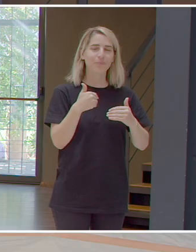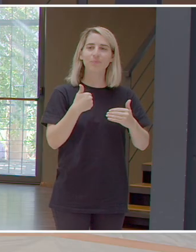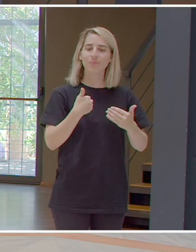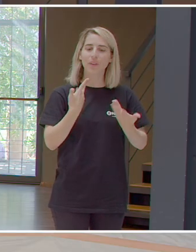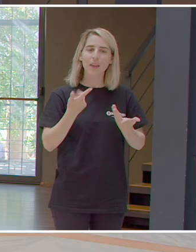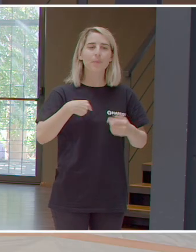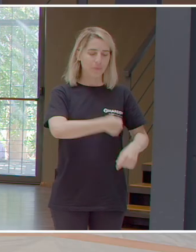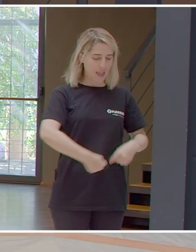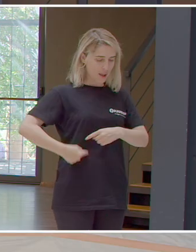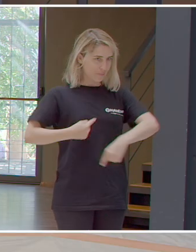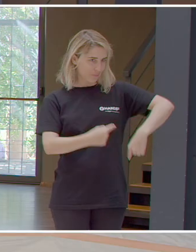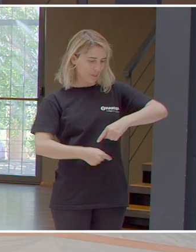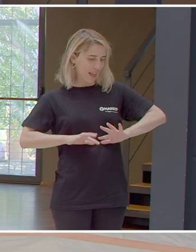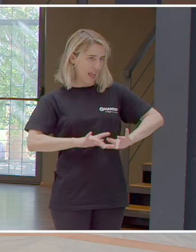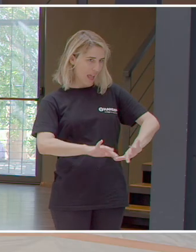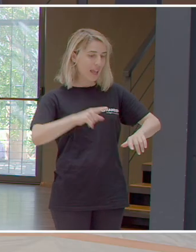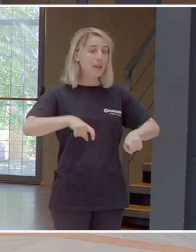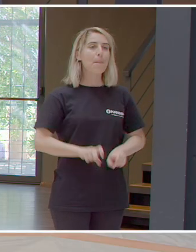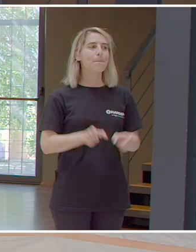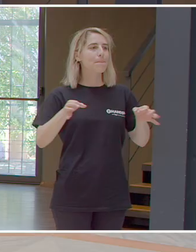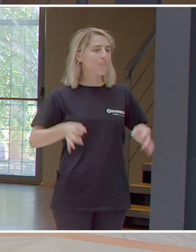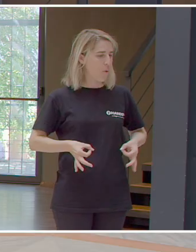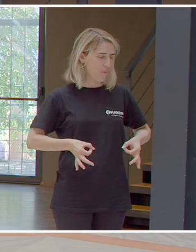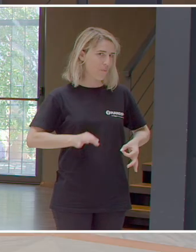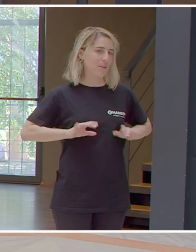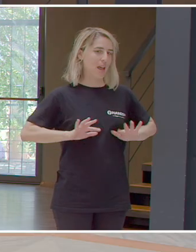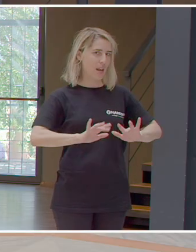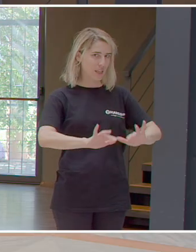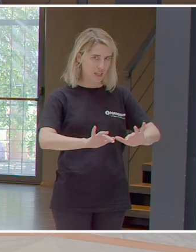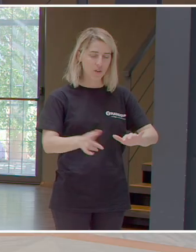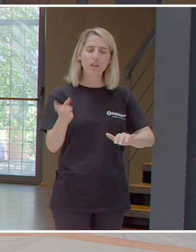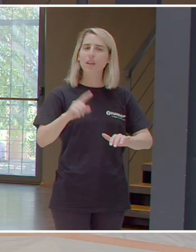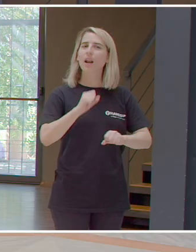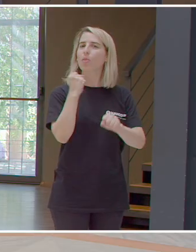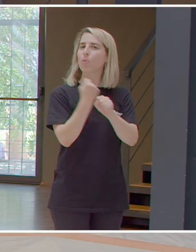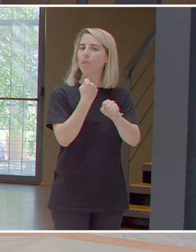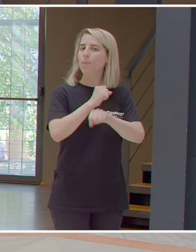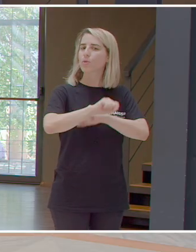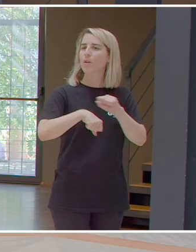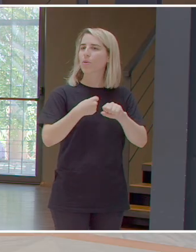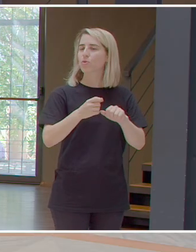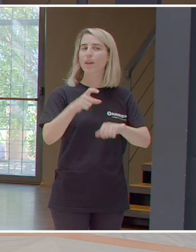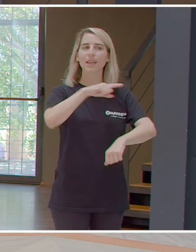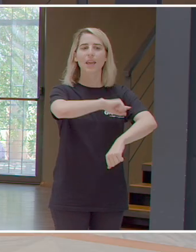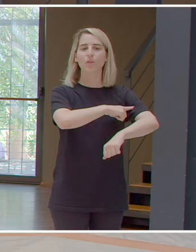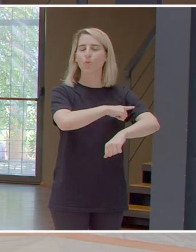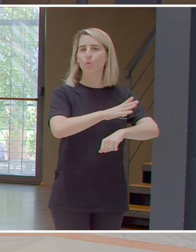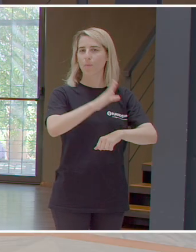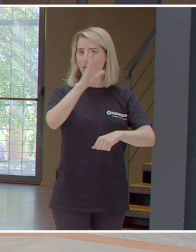colon cancer, endometrial cancer, ovary cancer, and in the other work I do as a pathologist as